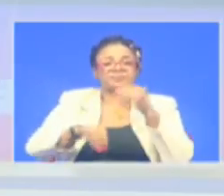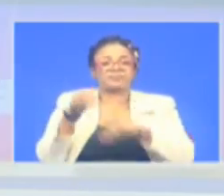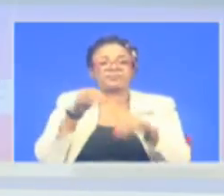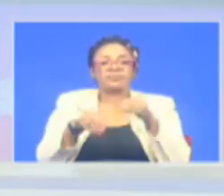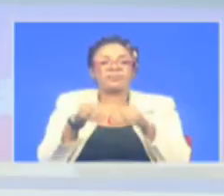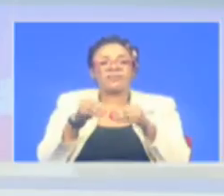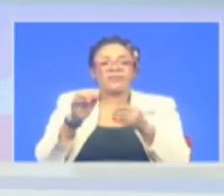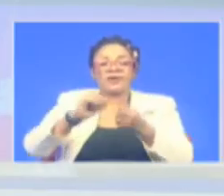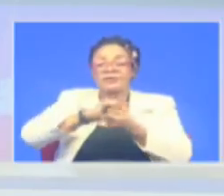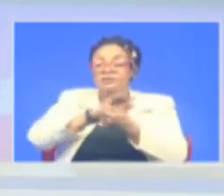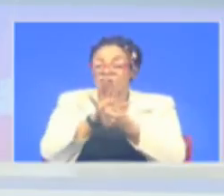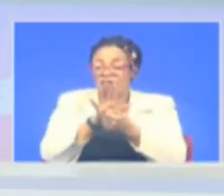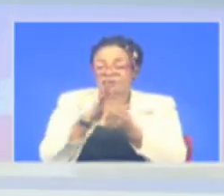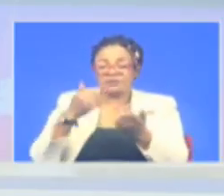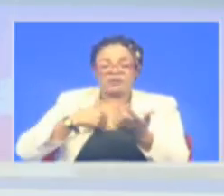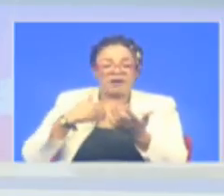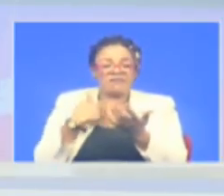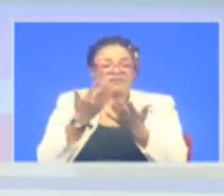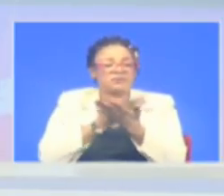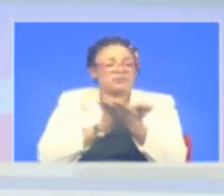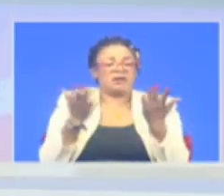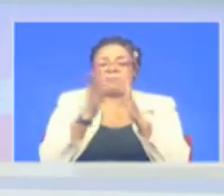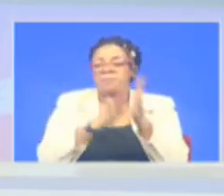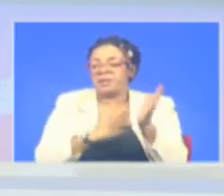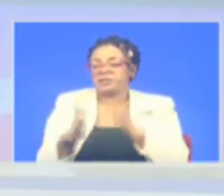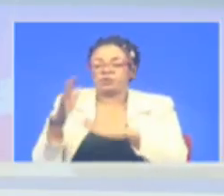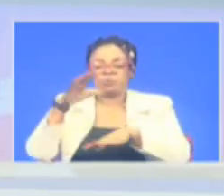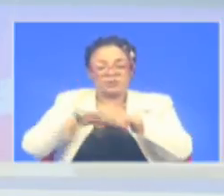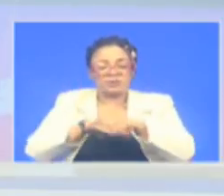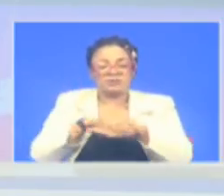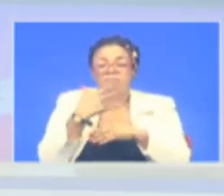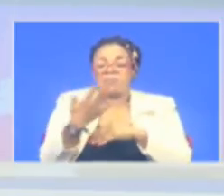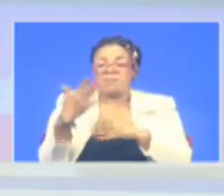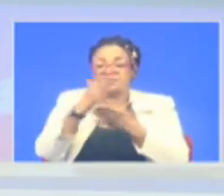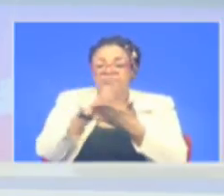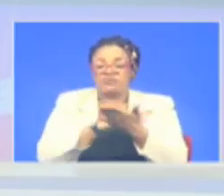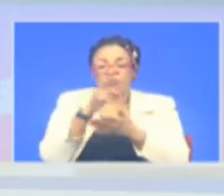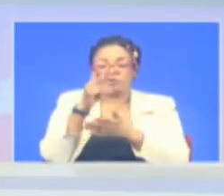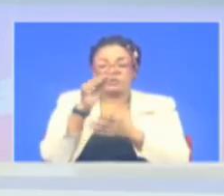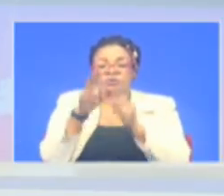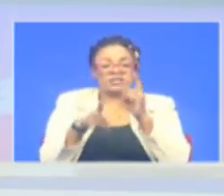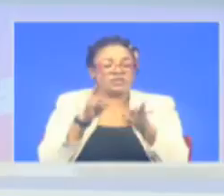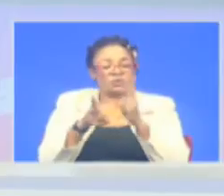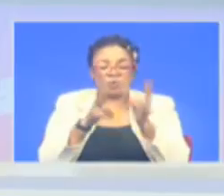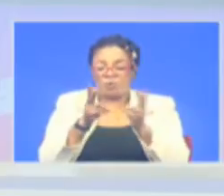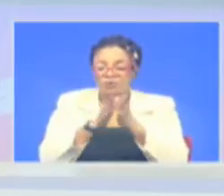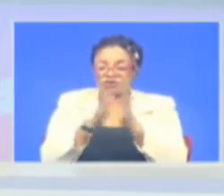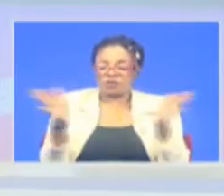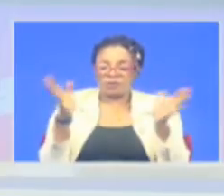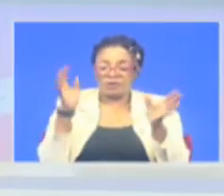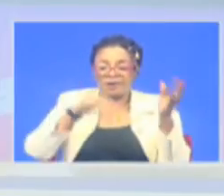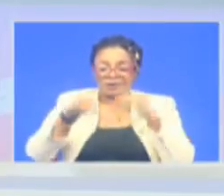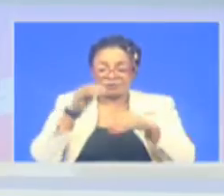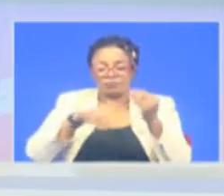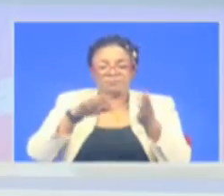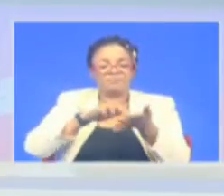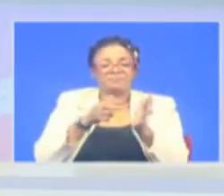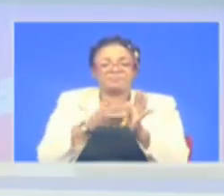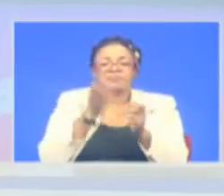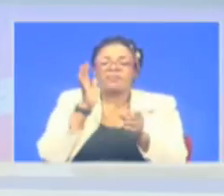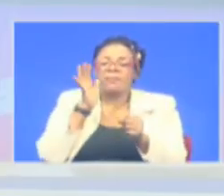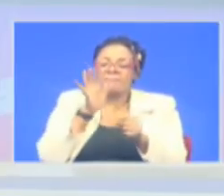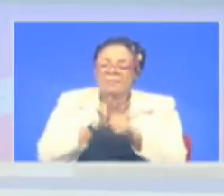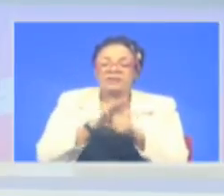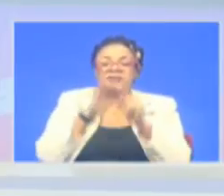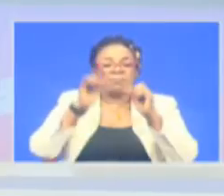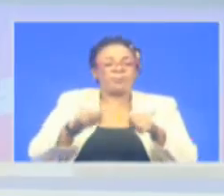having derailed any plans to get the necessary papers before the 2022 general election, it's likely that many will be